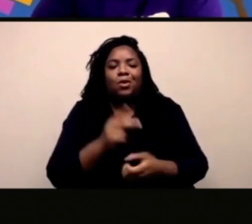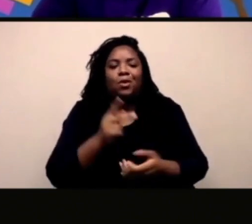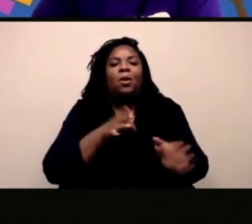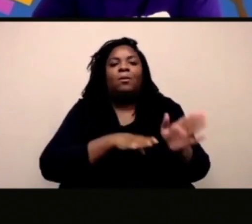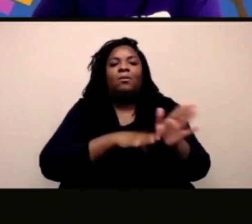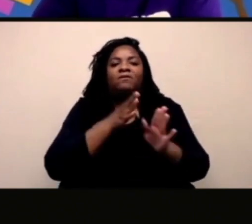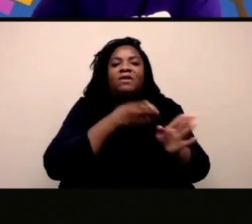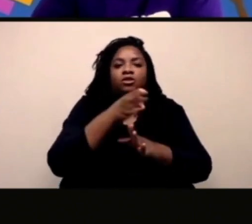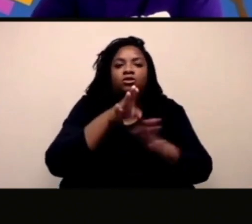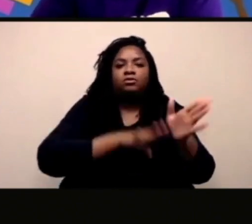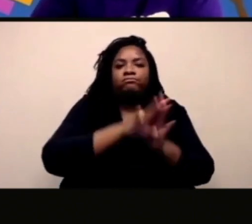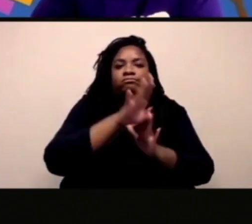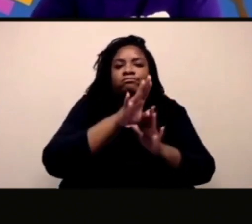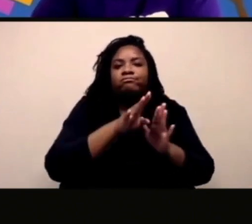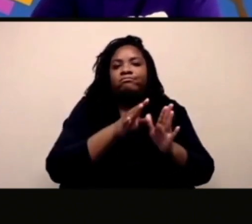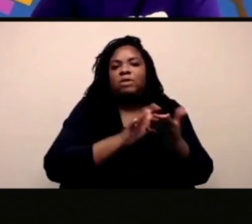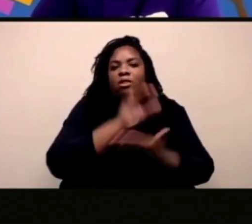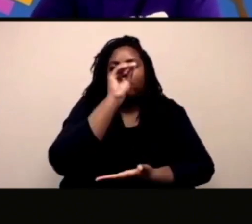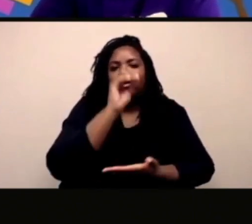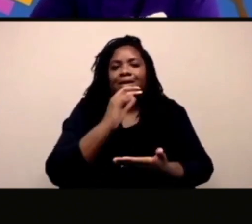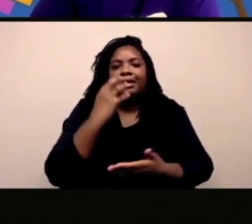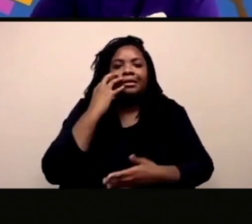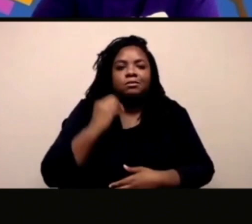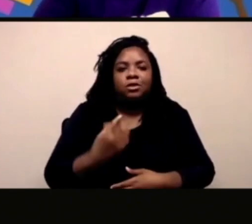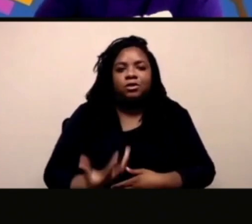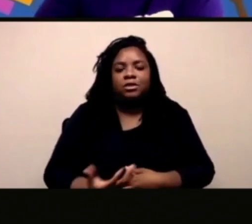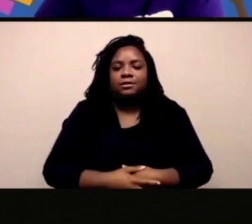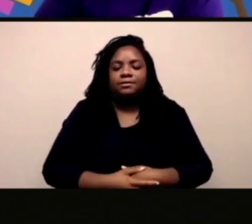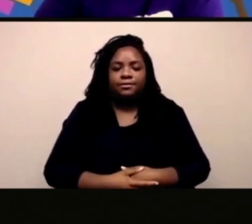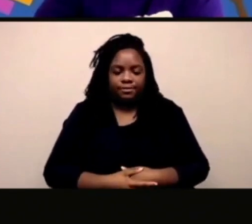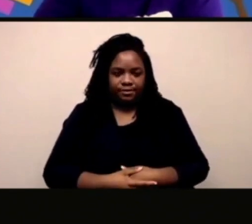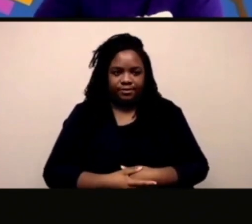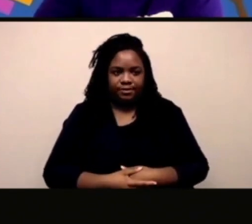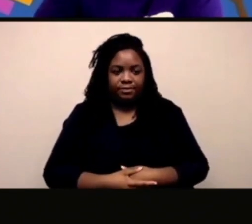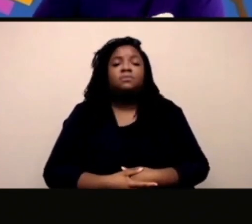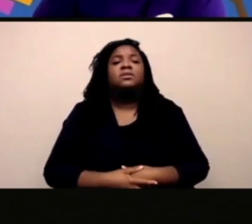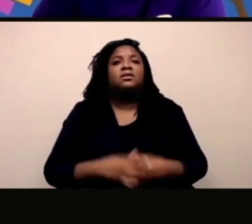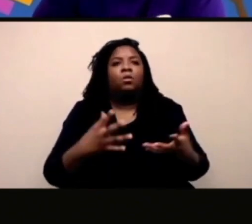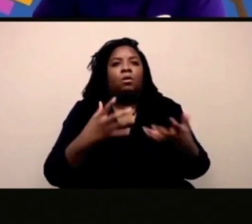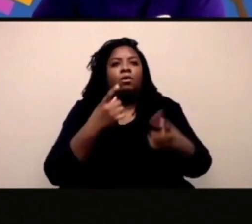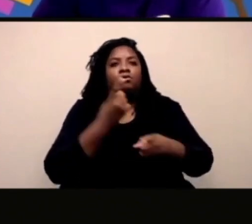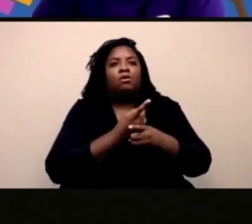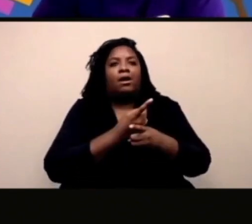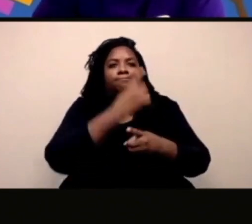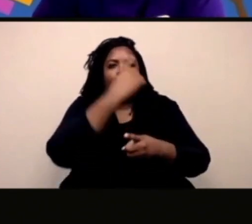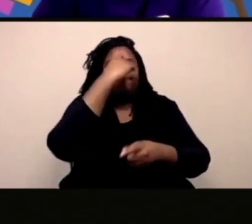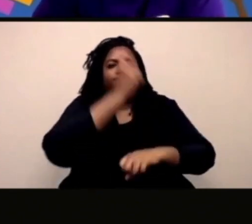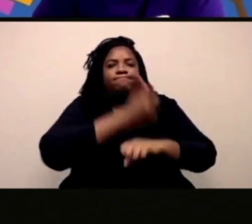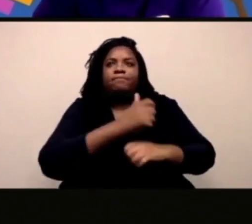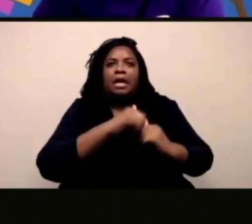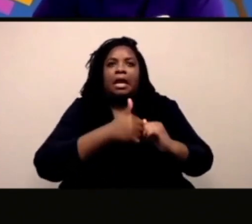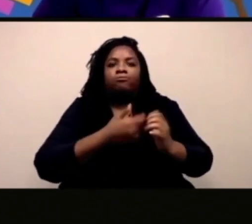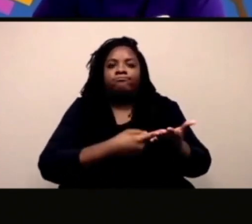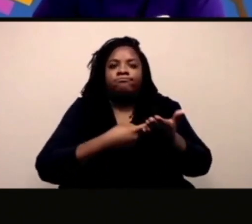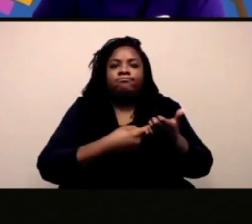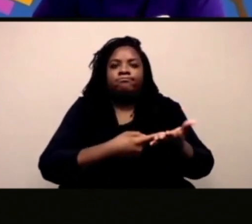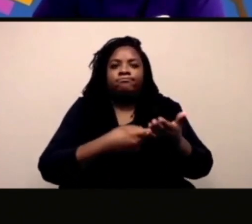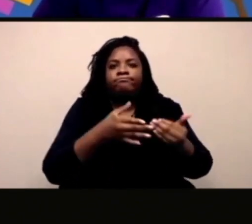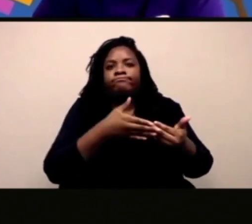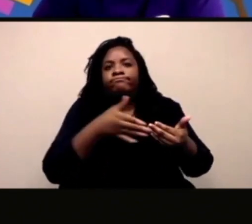learning experience. Just kind of put us in the frame of mind of like what we'll be talking about throughout today's